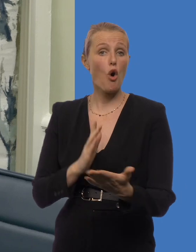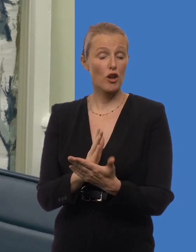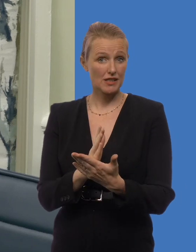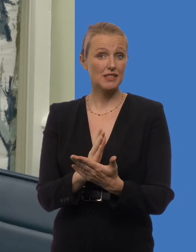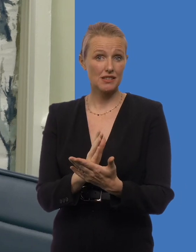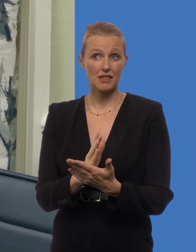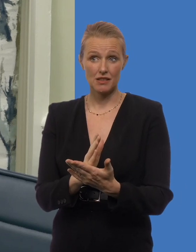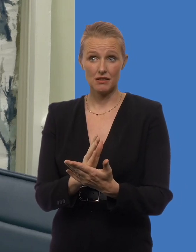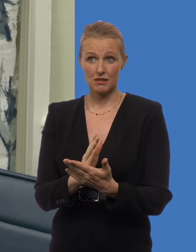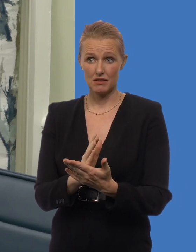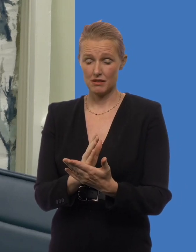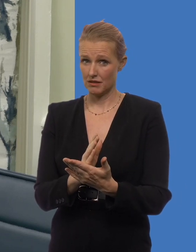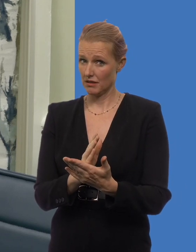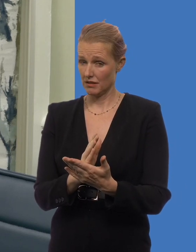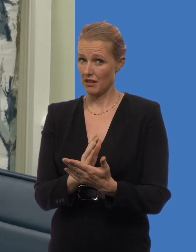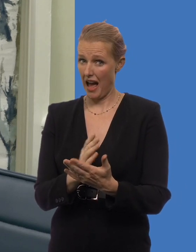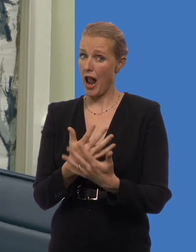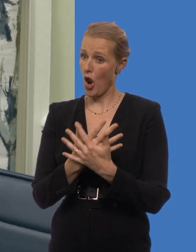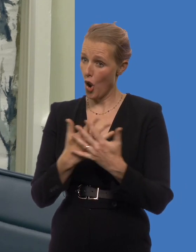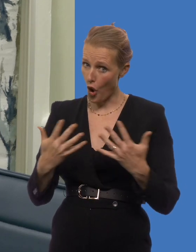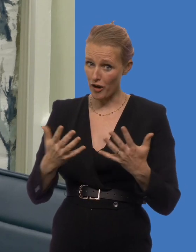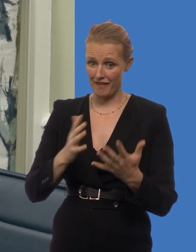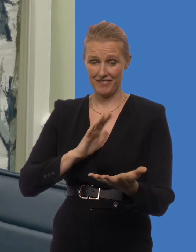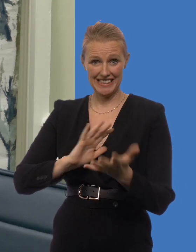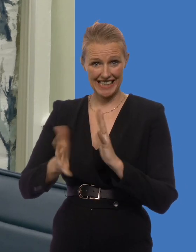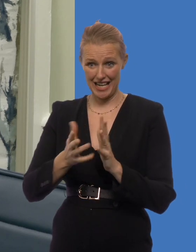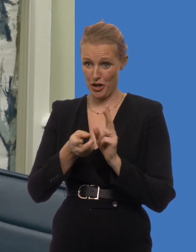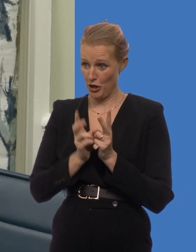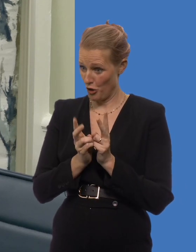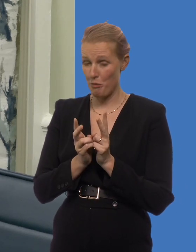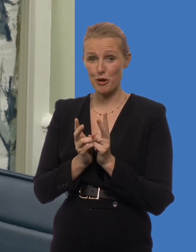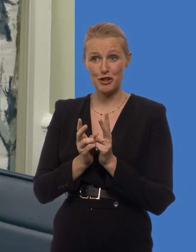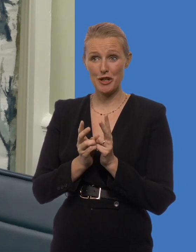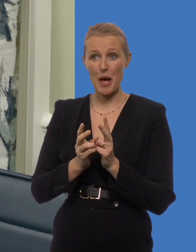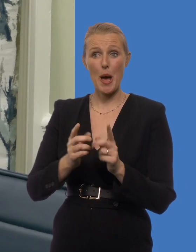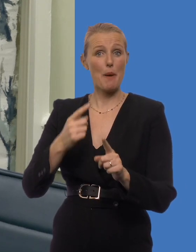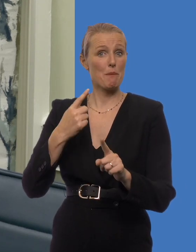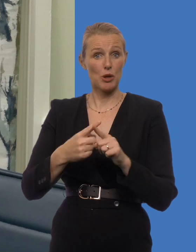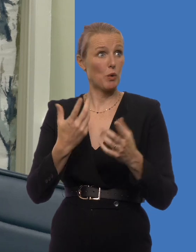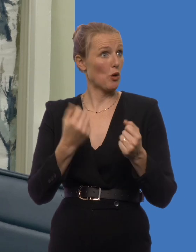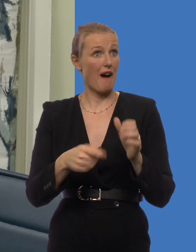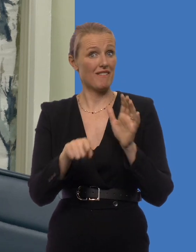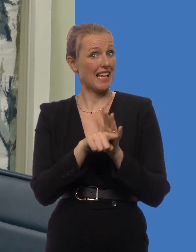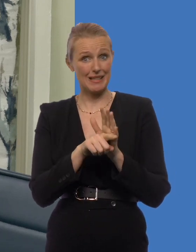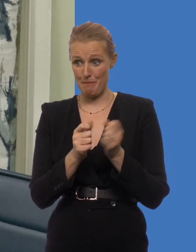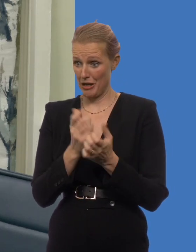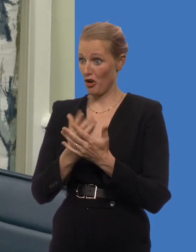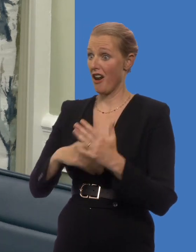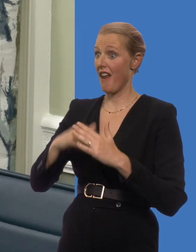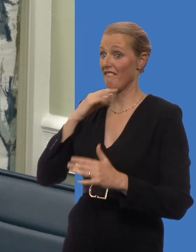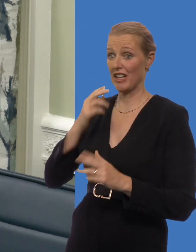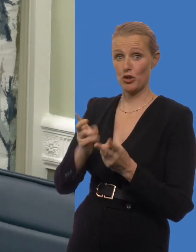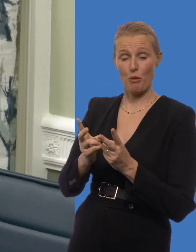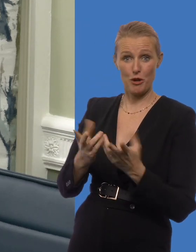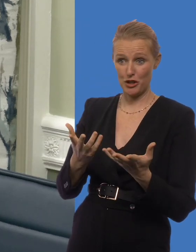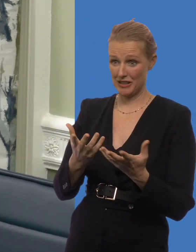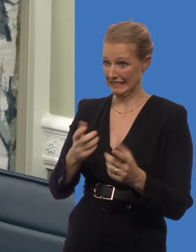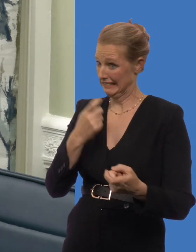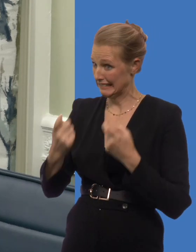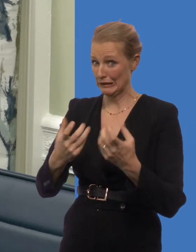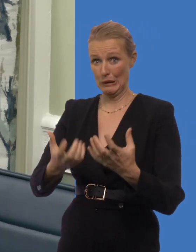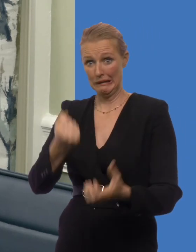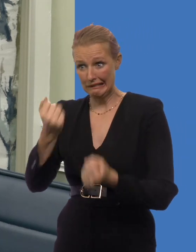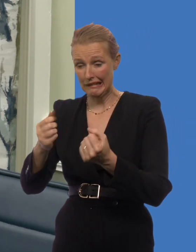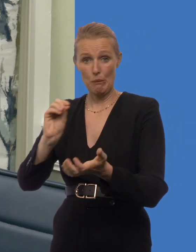amount of interpretation, and there's a lack of sign language legislation that helps us to ensure that there's enough interpreters available,